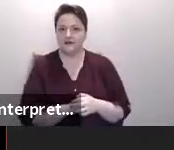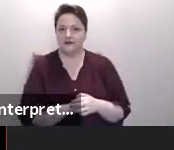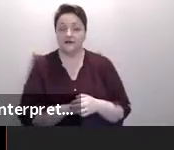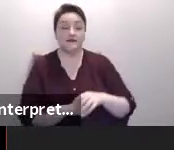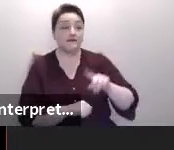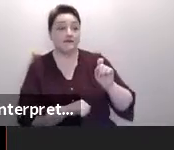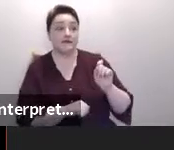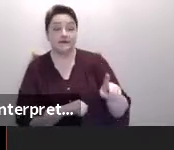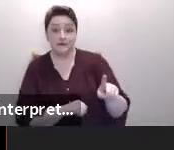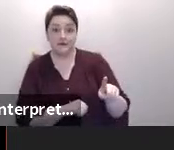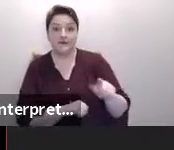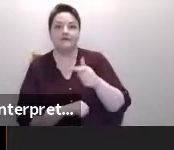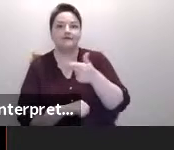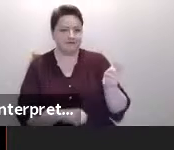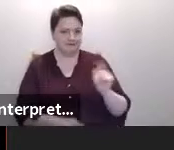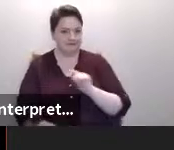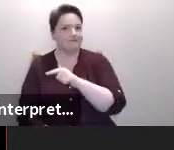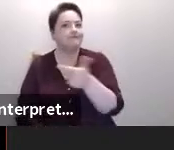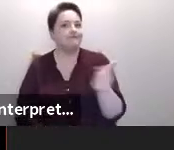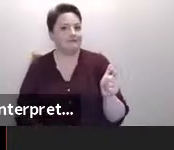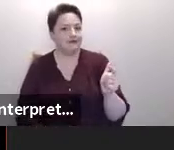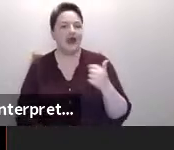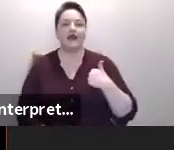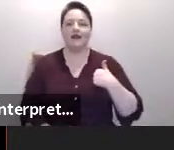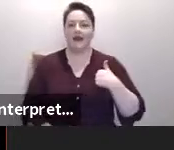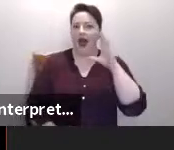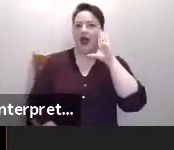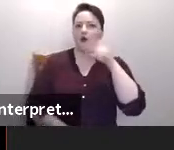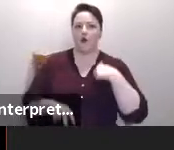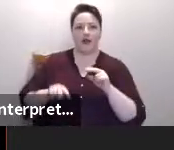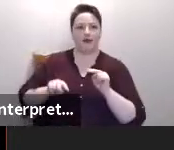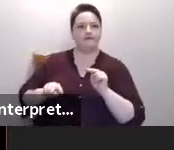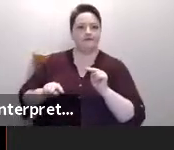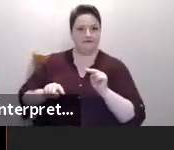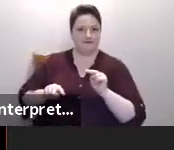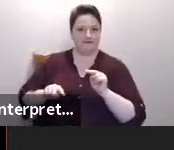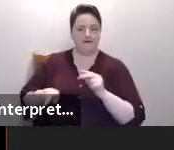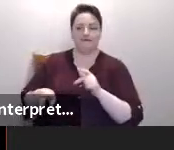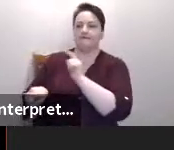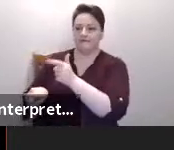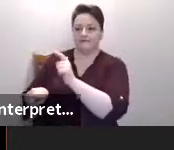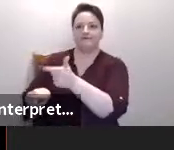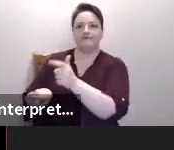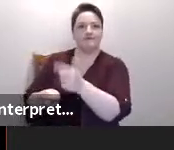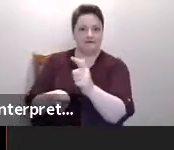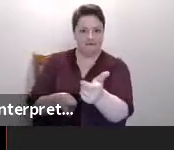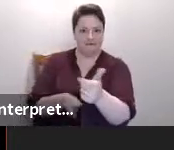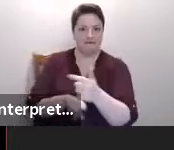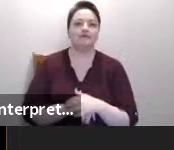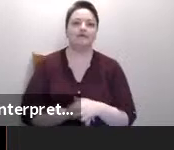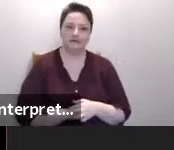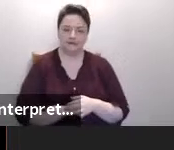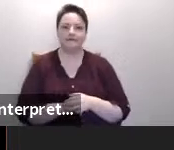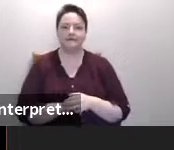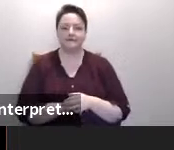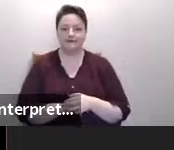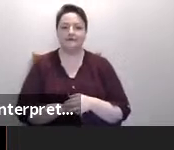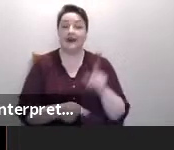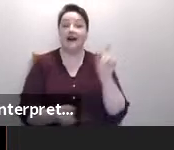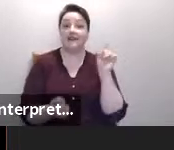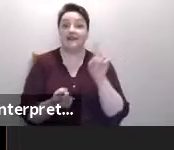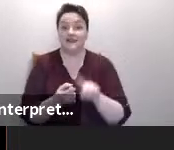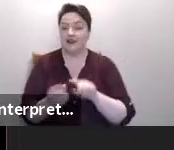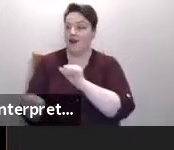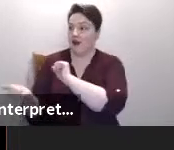one question at a time, and I will moderate them as they go from one to another in asking these questions until all